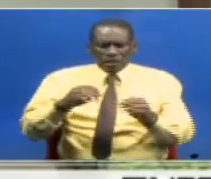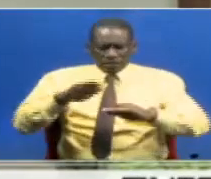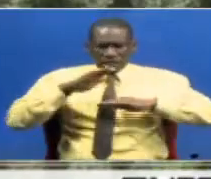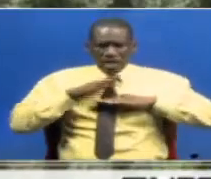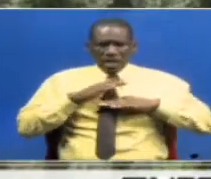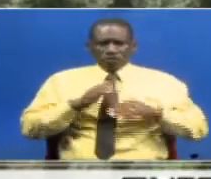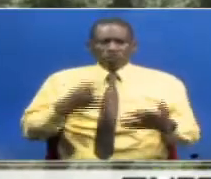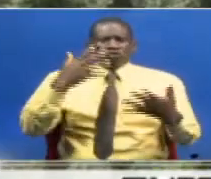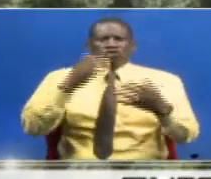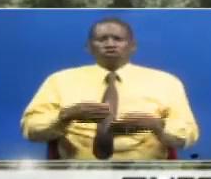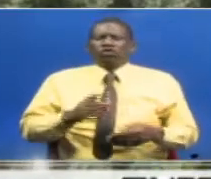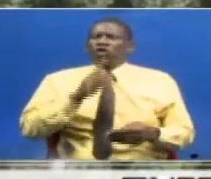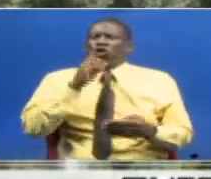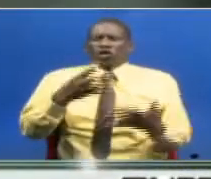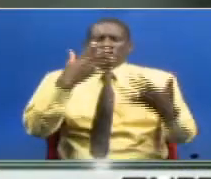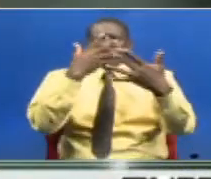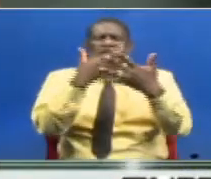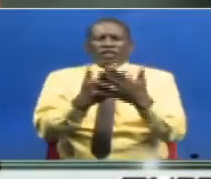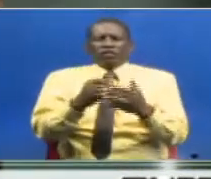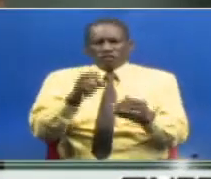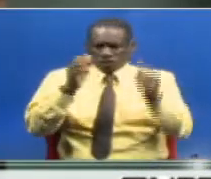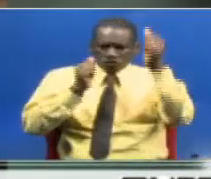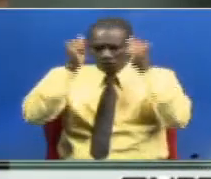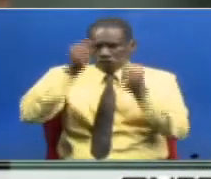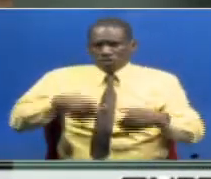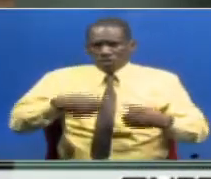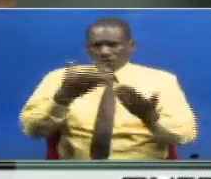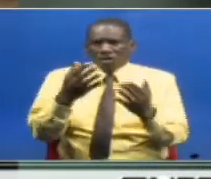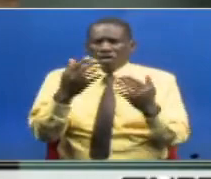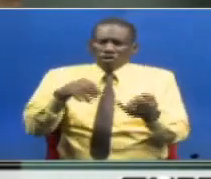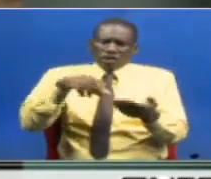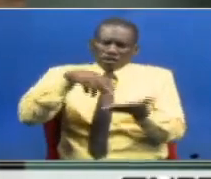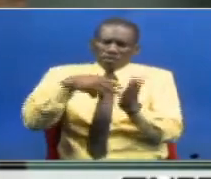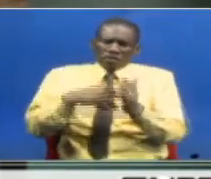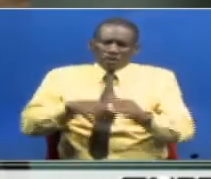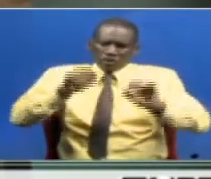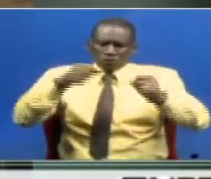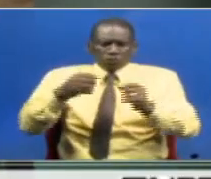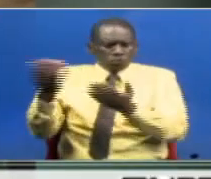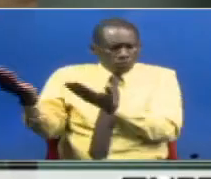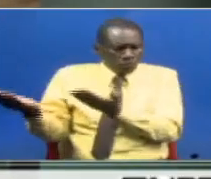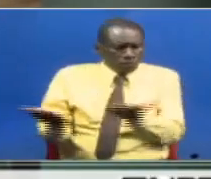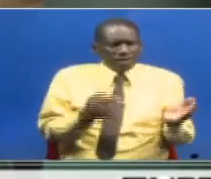of arrest to be issued for the soldiers. This could also mean the possible extradition